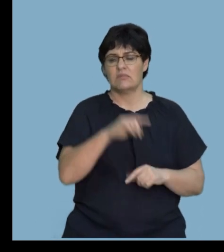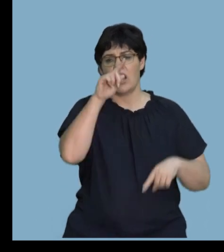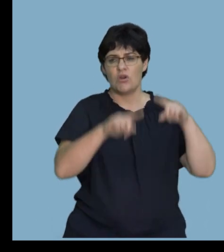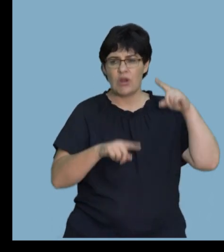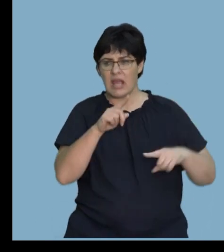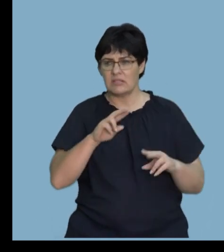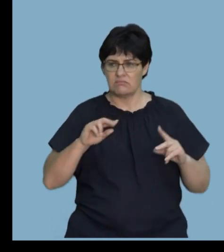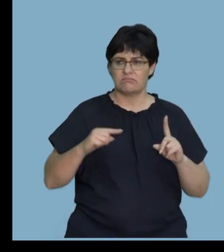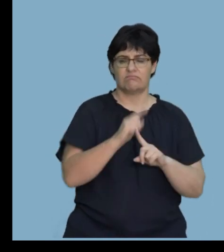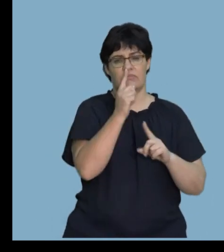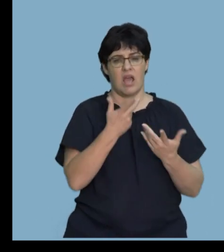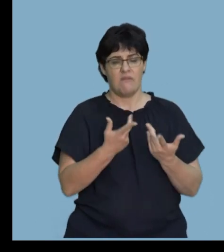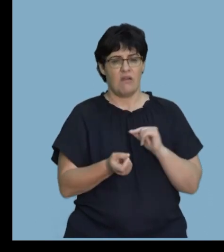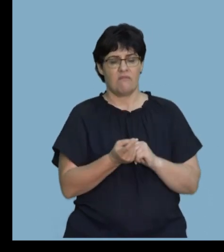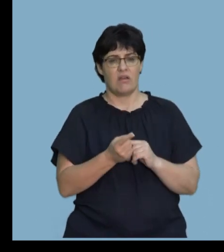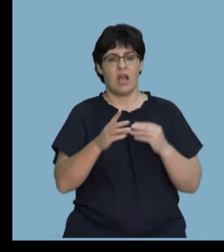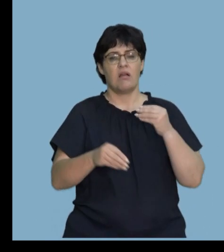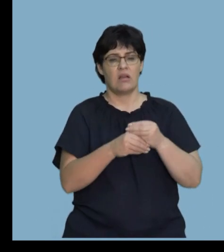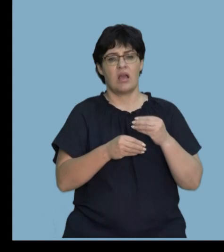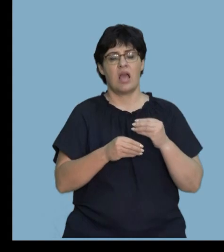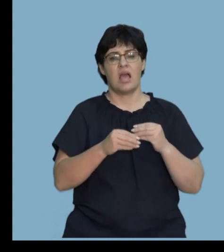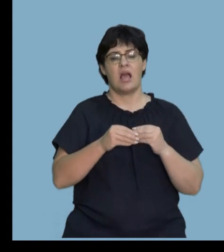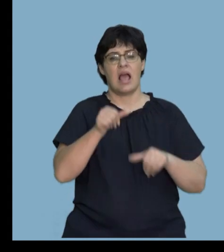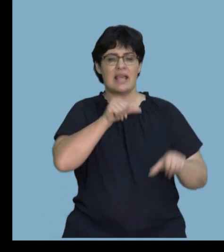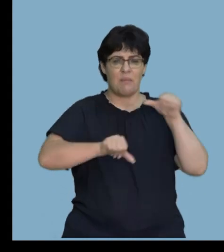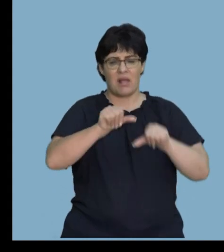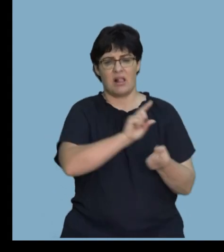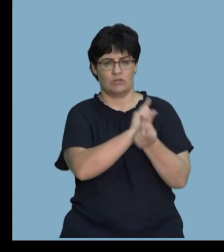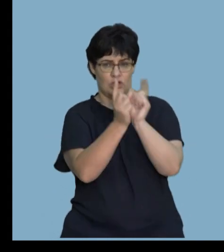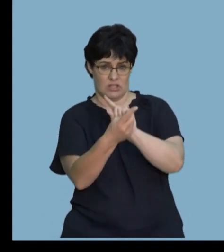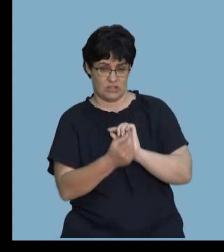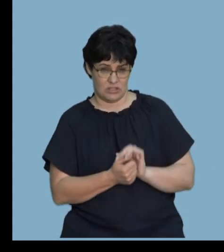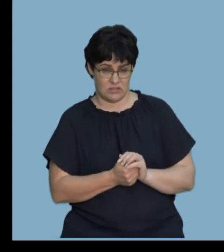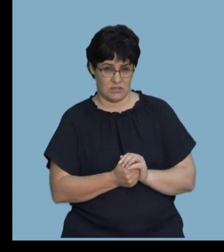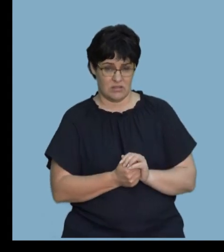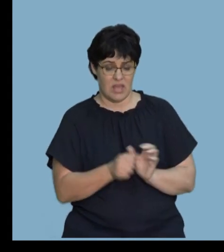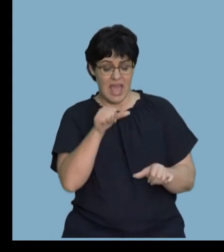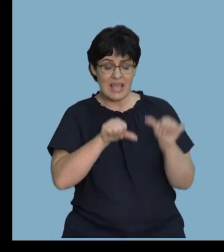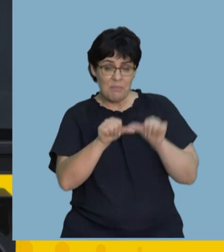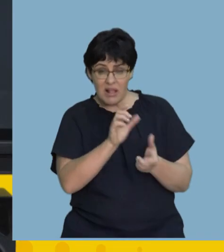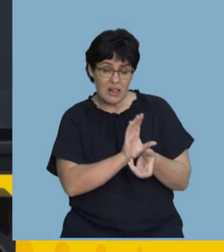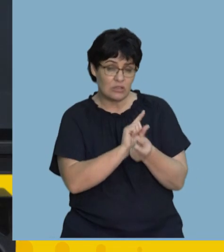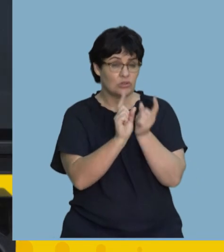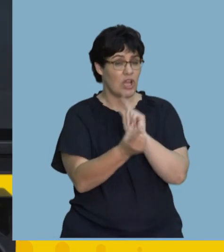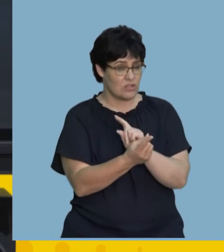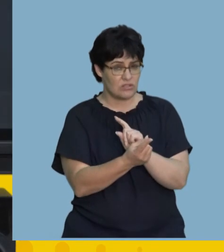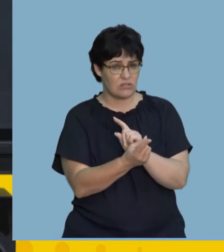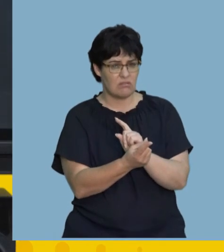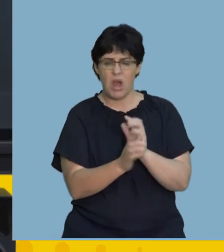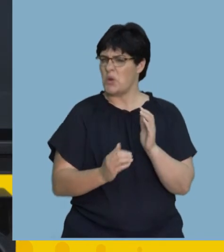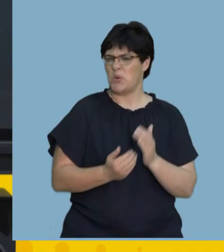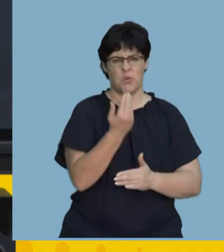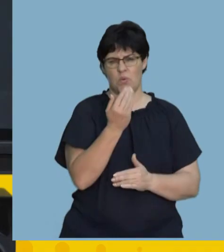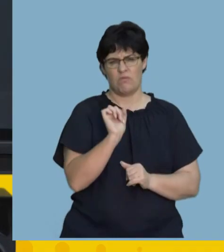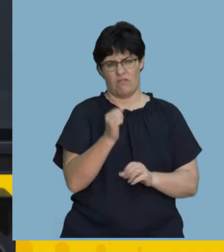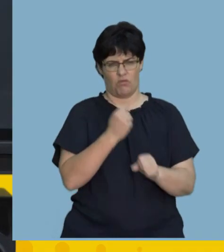which is a component of chemical change, And these concepts on chemical change, they're not entirely new at the